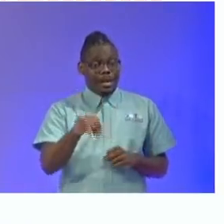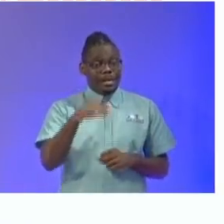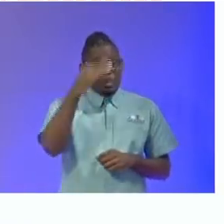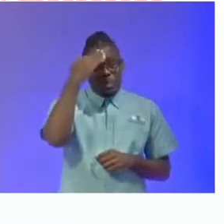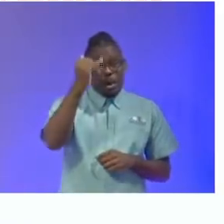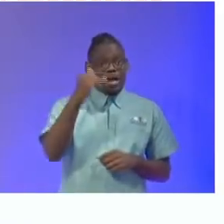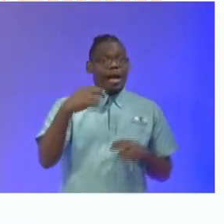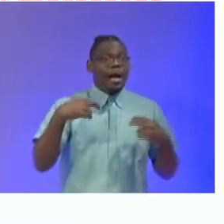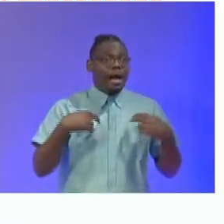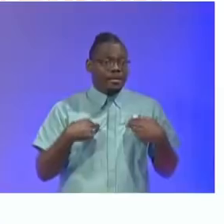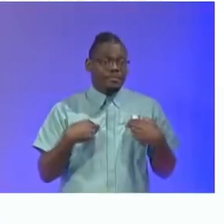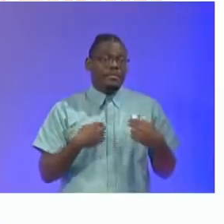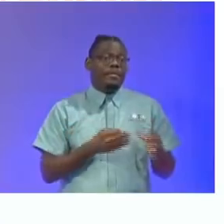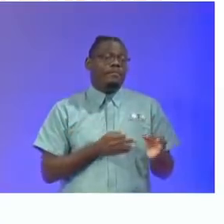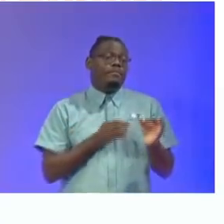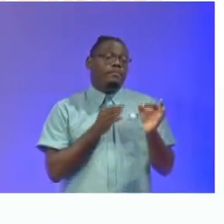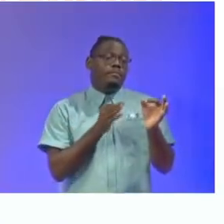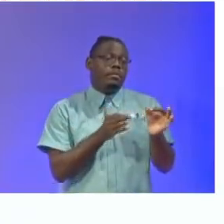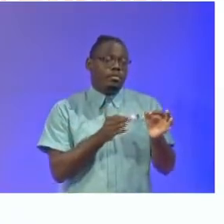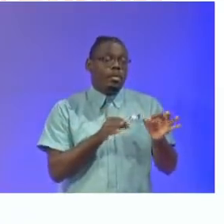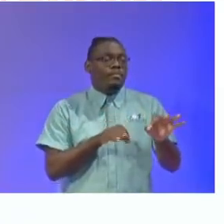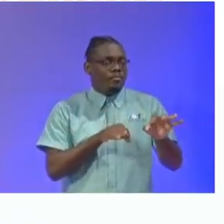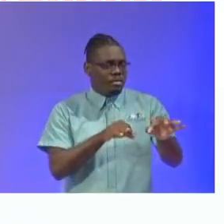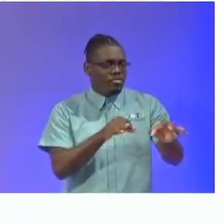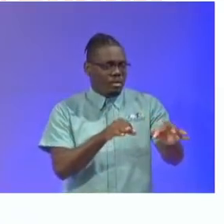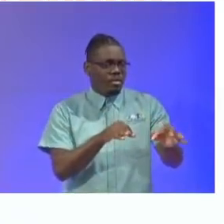store bodies. Even before COVID,